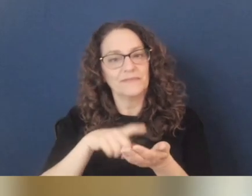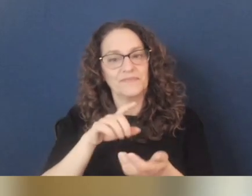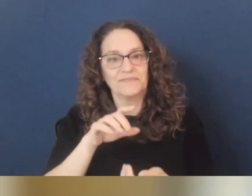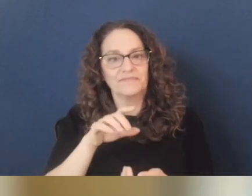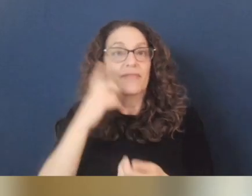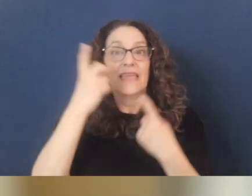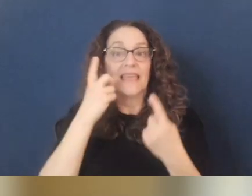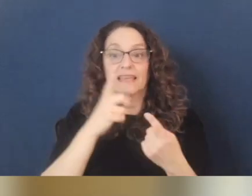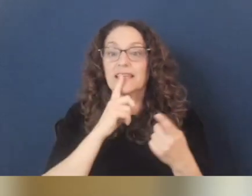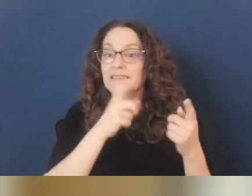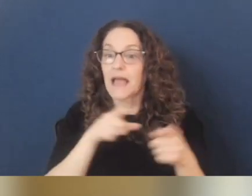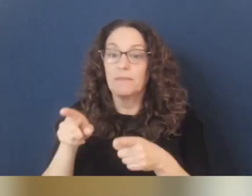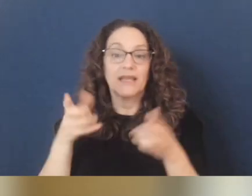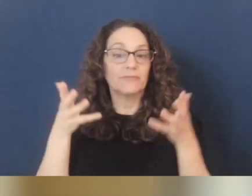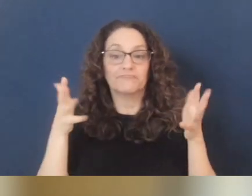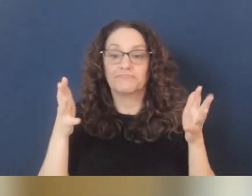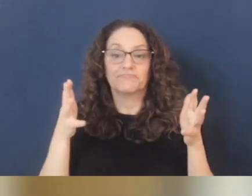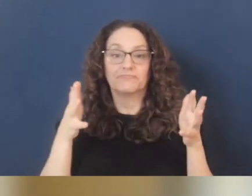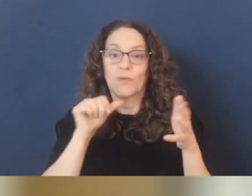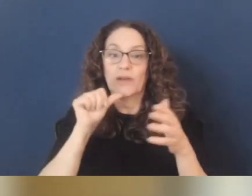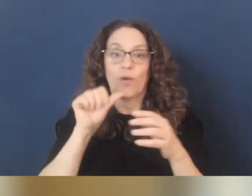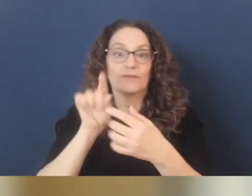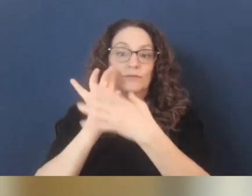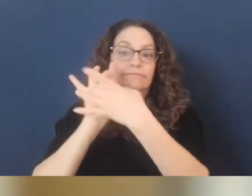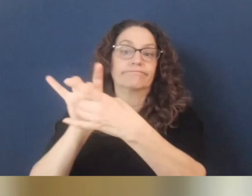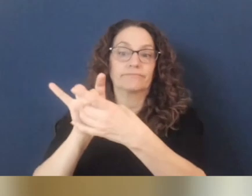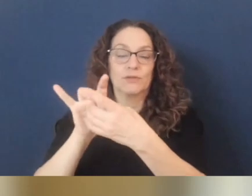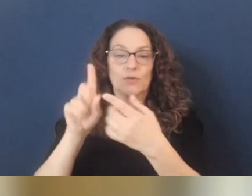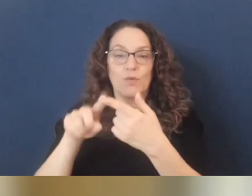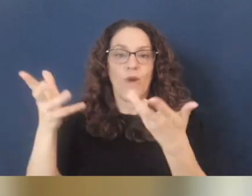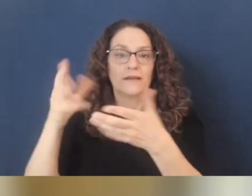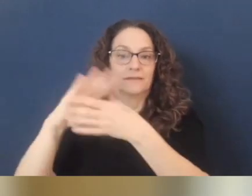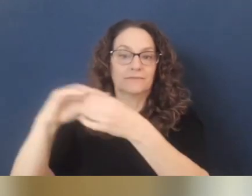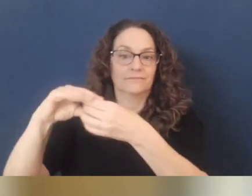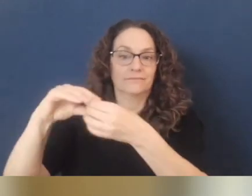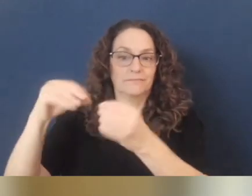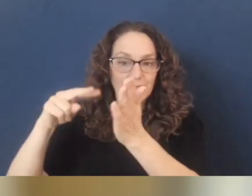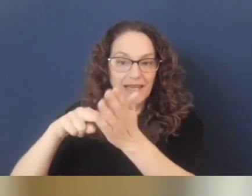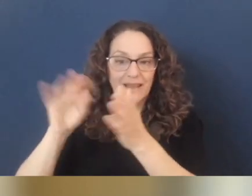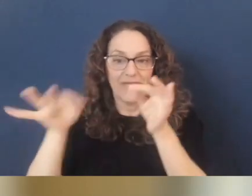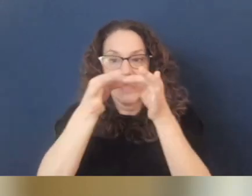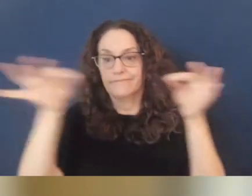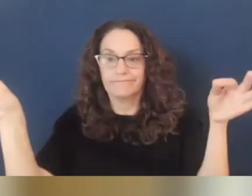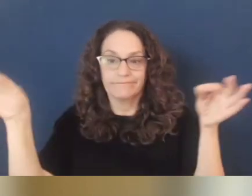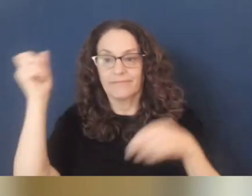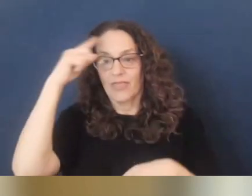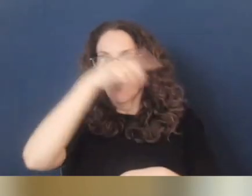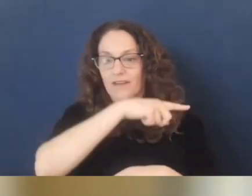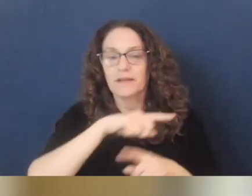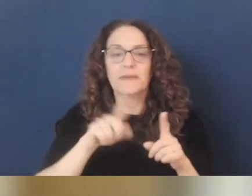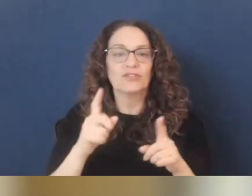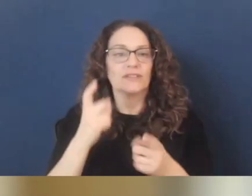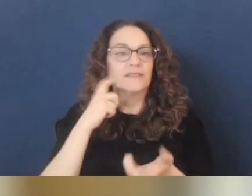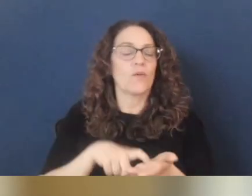is happening, and then redirect your attention back to sitting and breathing or whatever is predominant